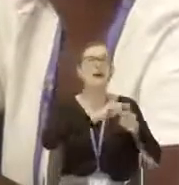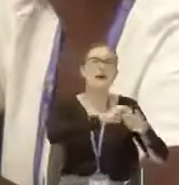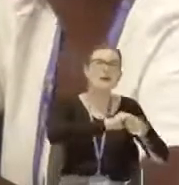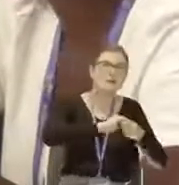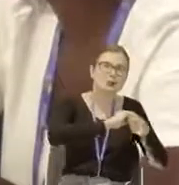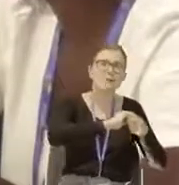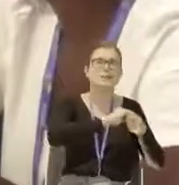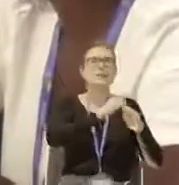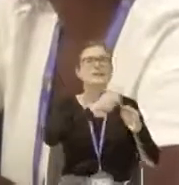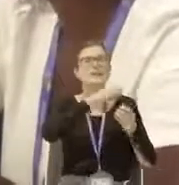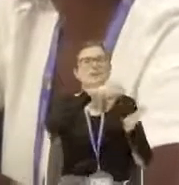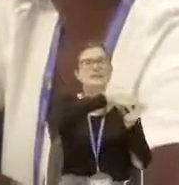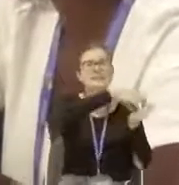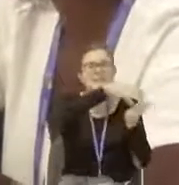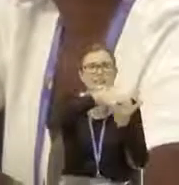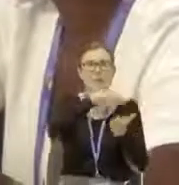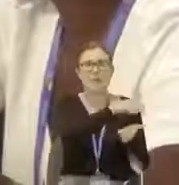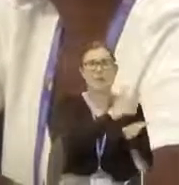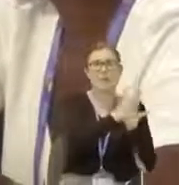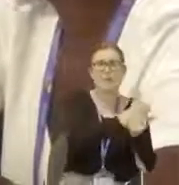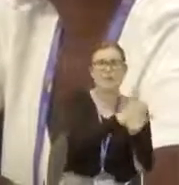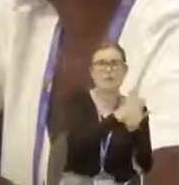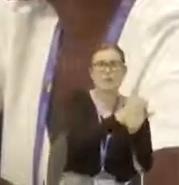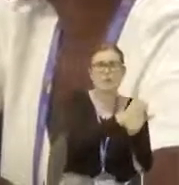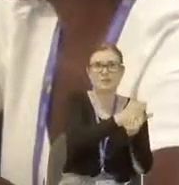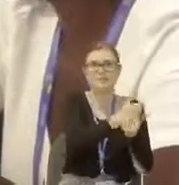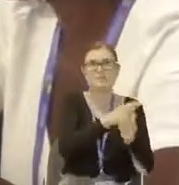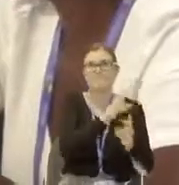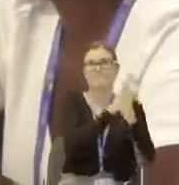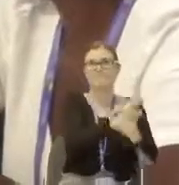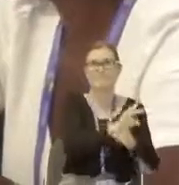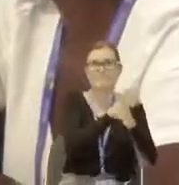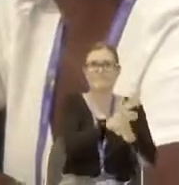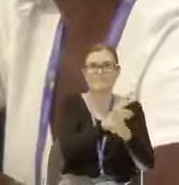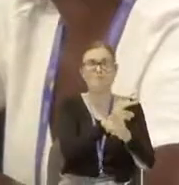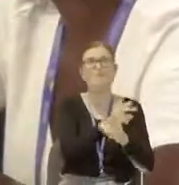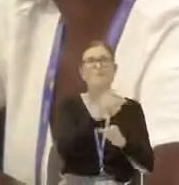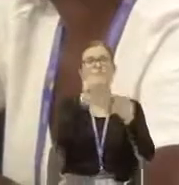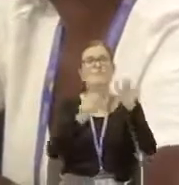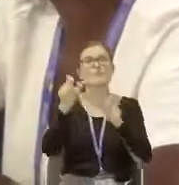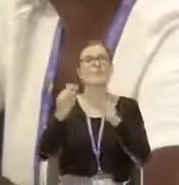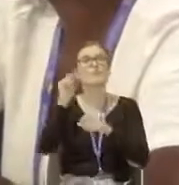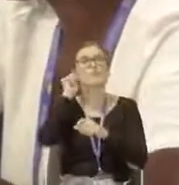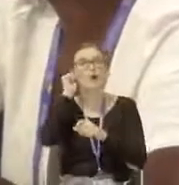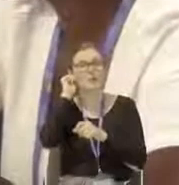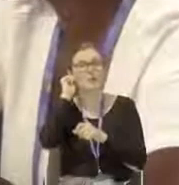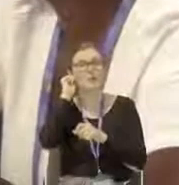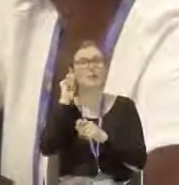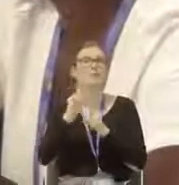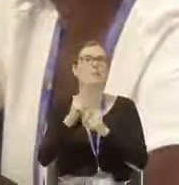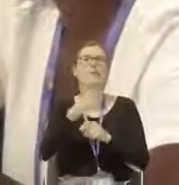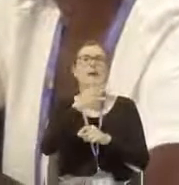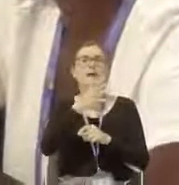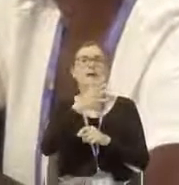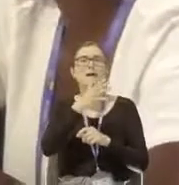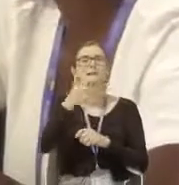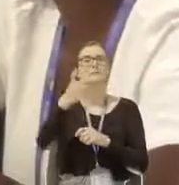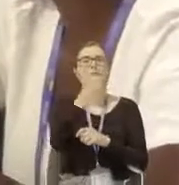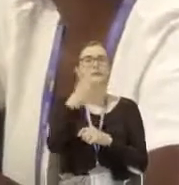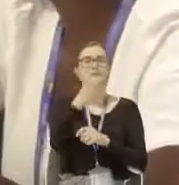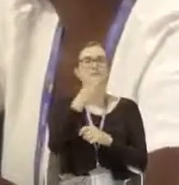mothers, in the era of young people, even in times of creating leisure time and how leisure time is